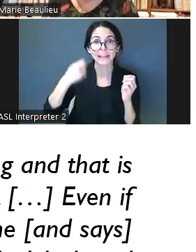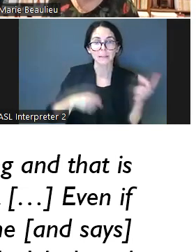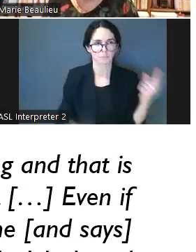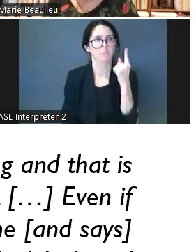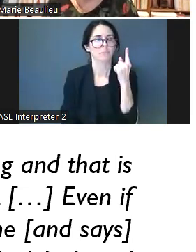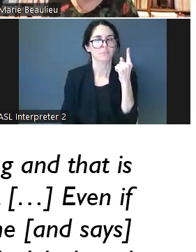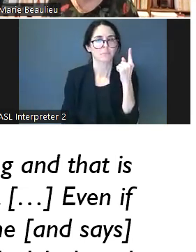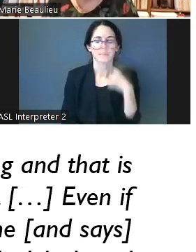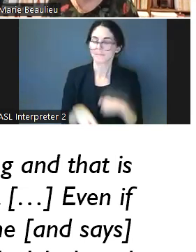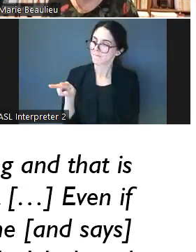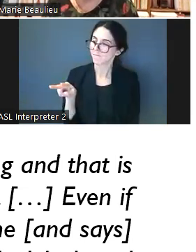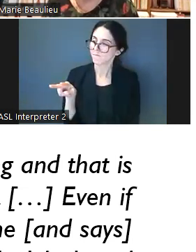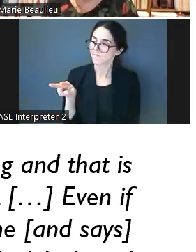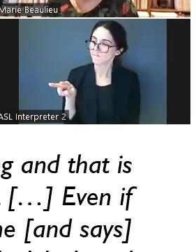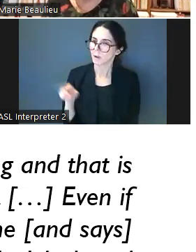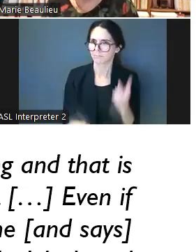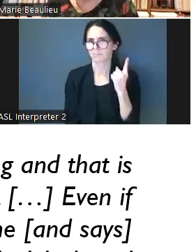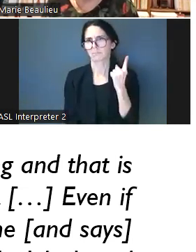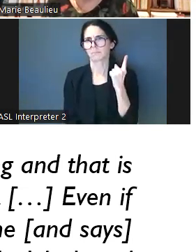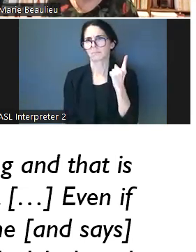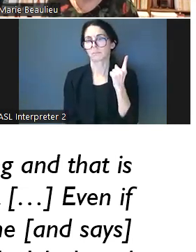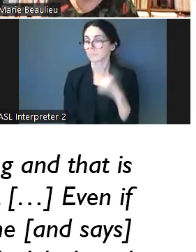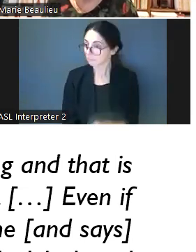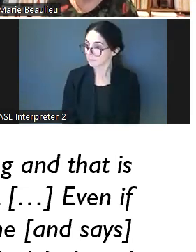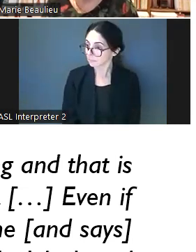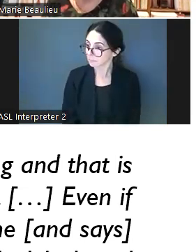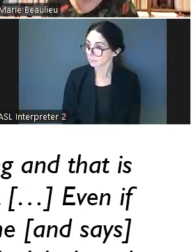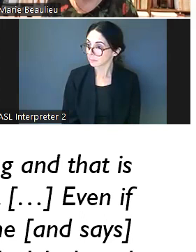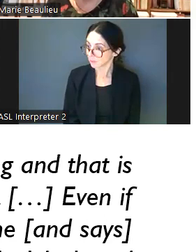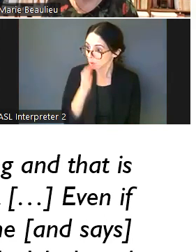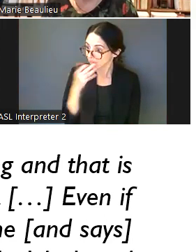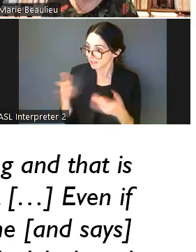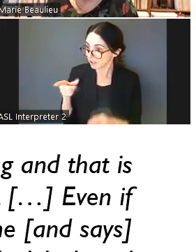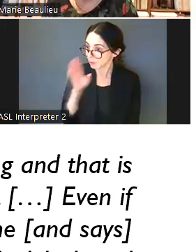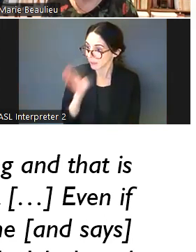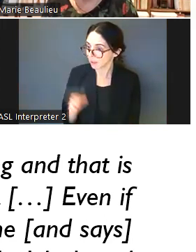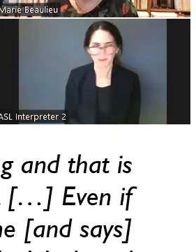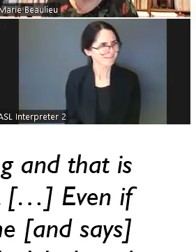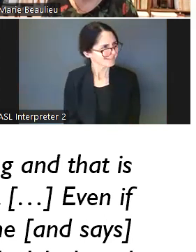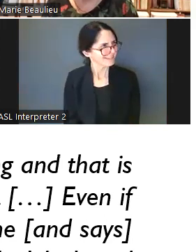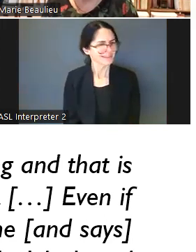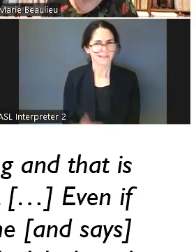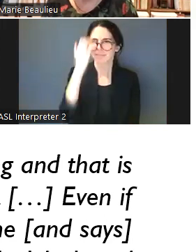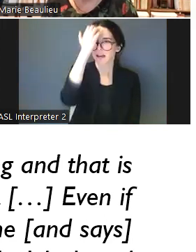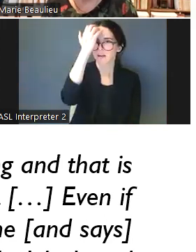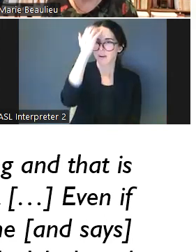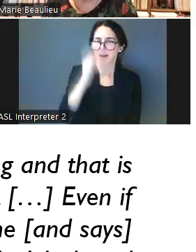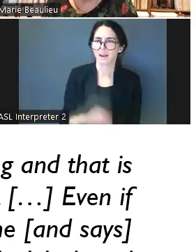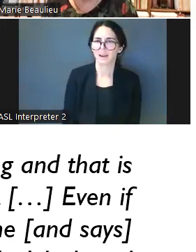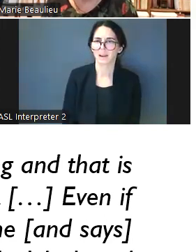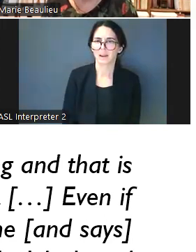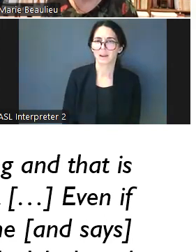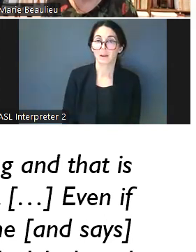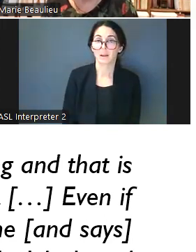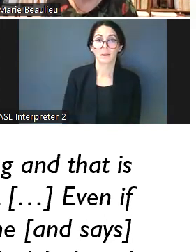she comes and stands next to me and says, 'Are you going to finish soon?' That's annoying. Then I eat at 11